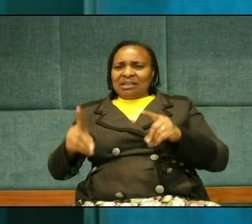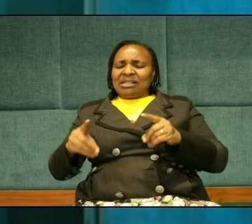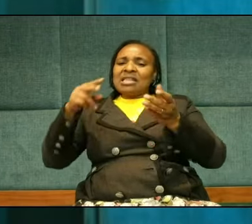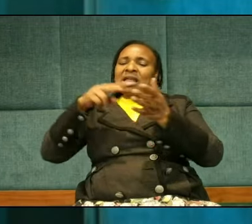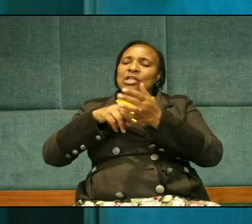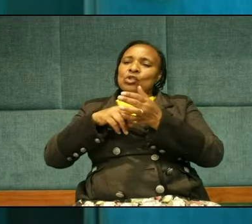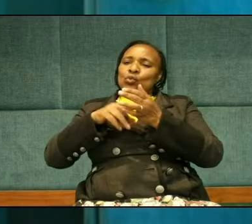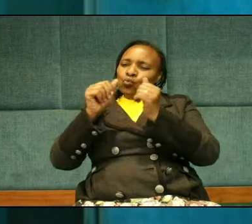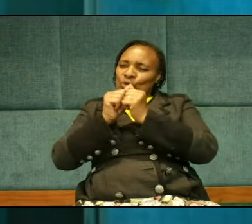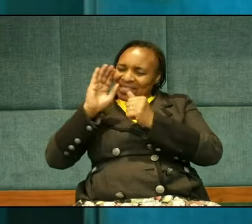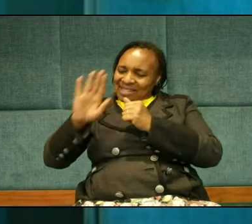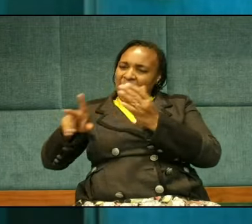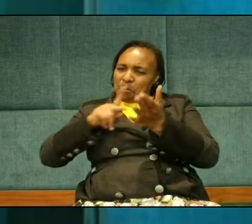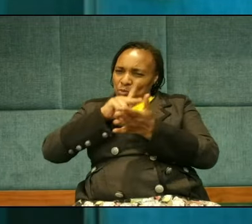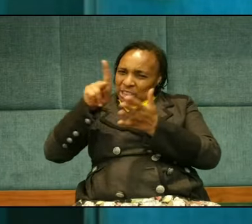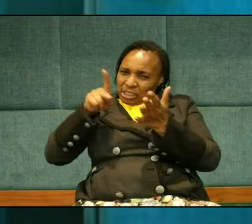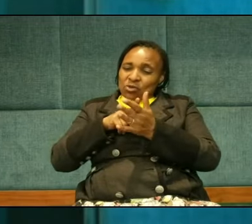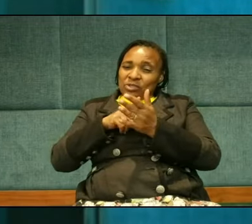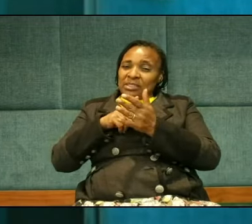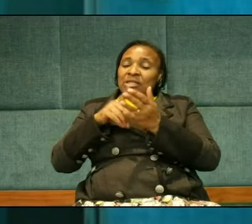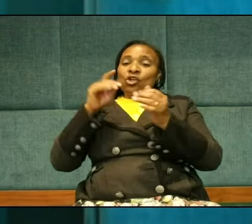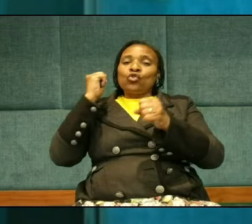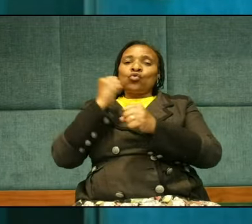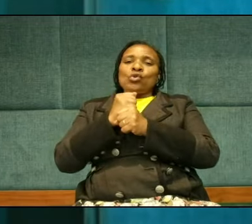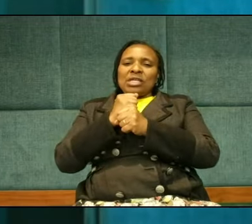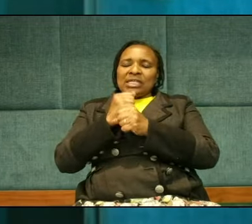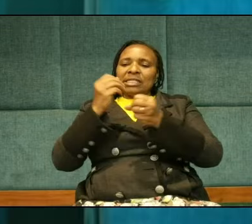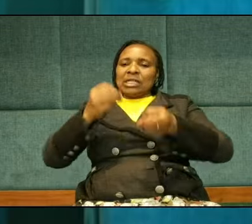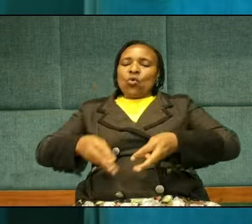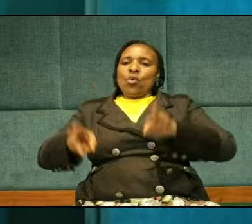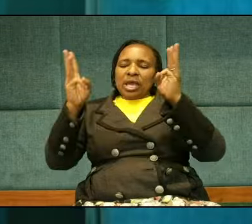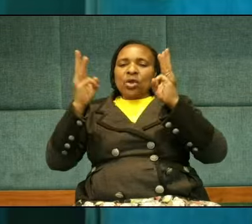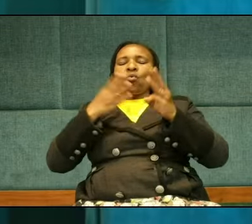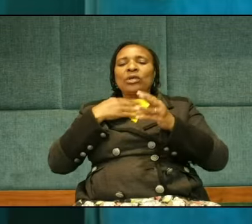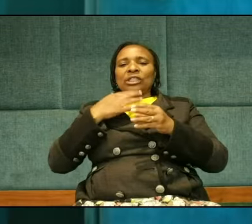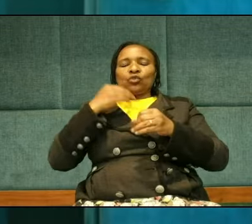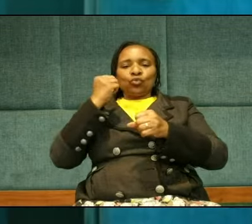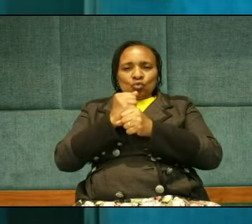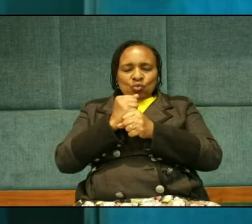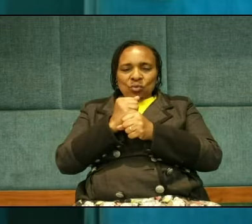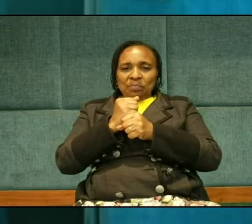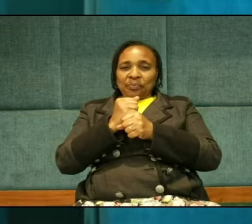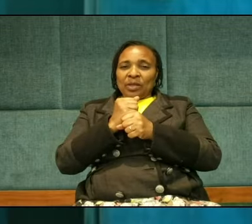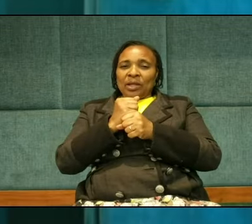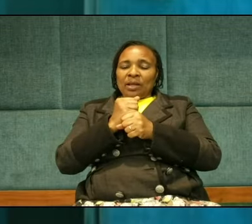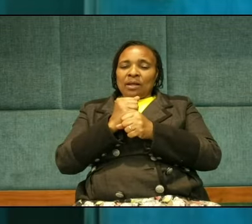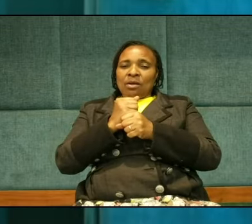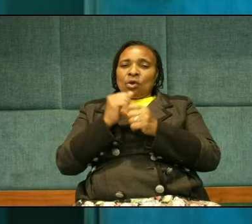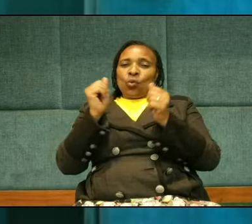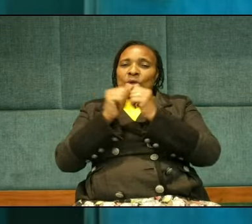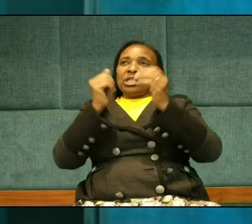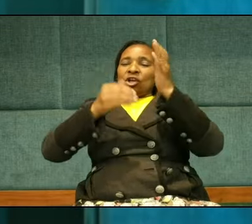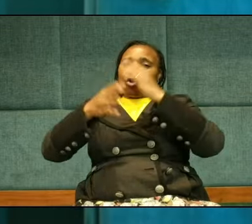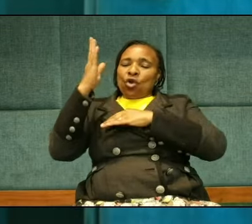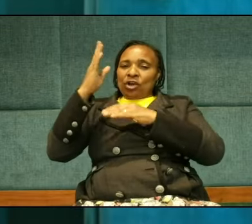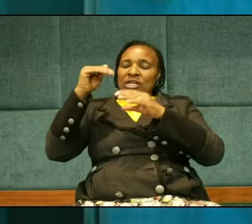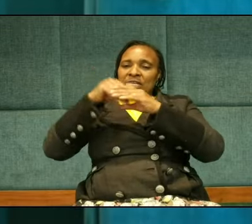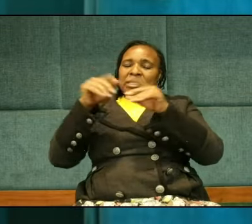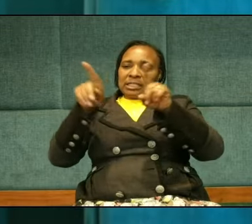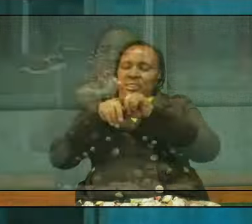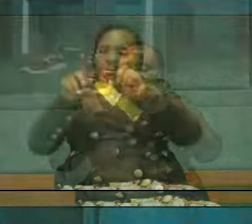with their principles and do it the way they would do it, even with God in the same